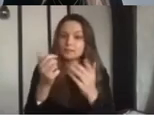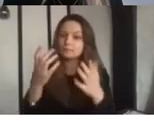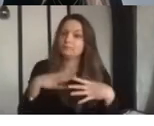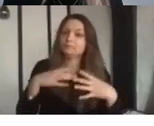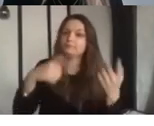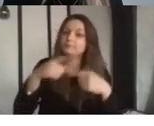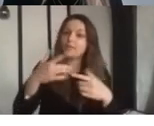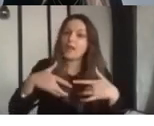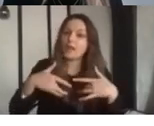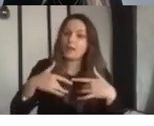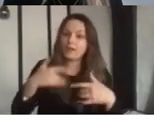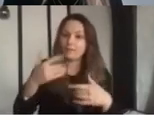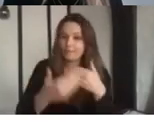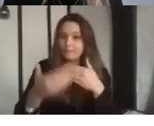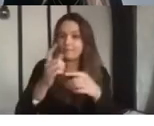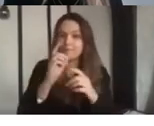college,